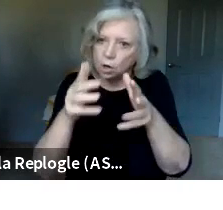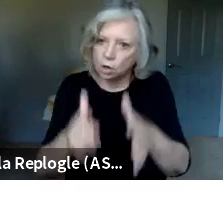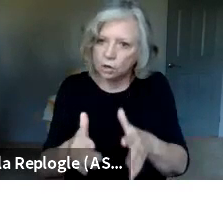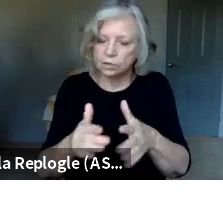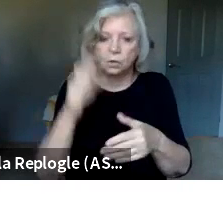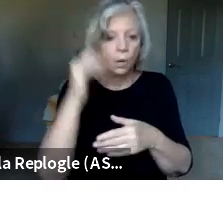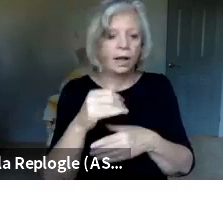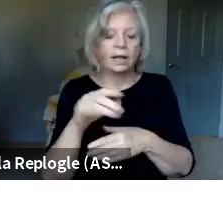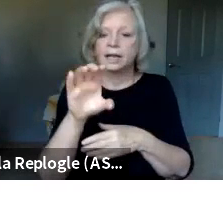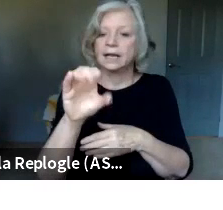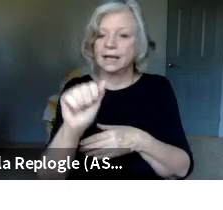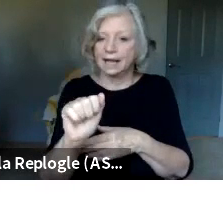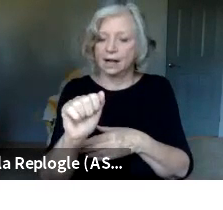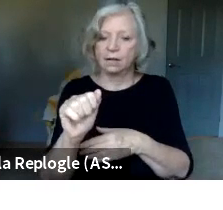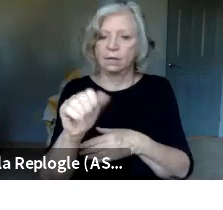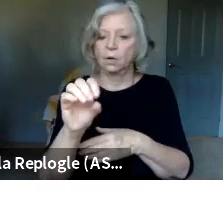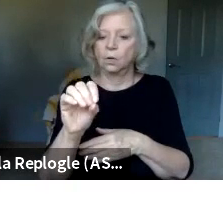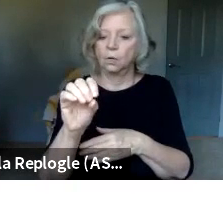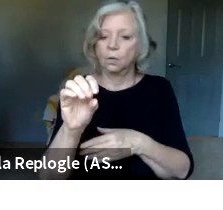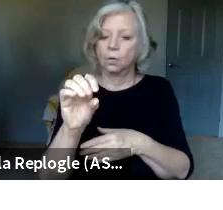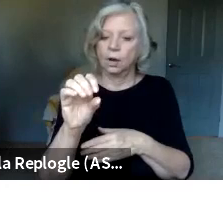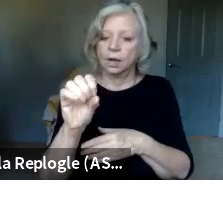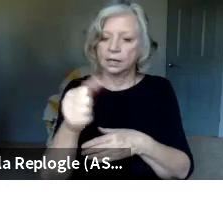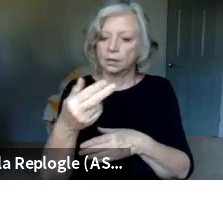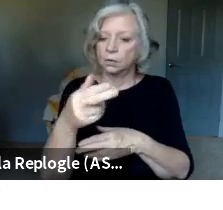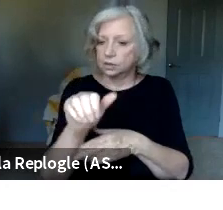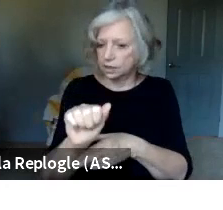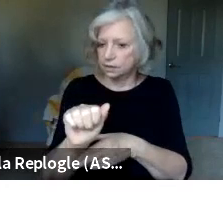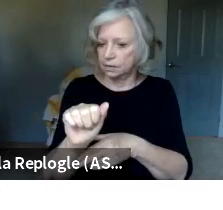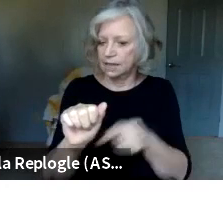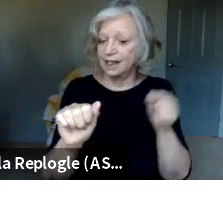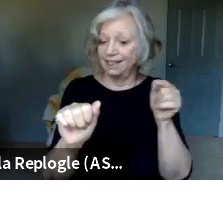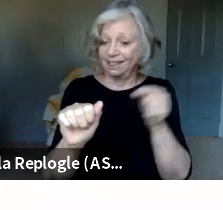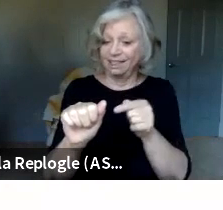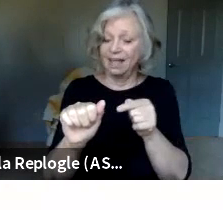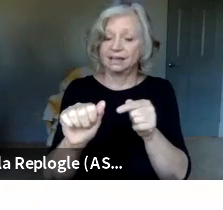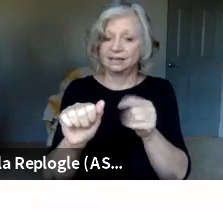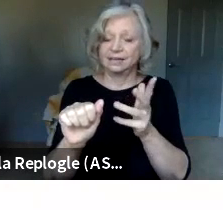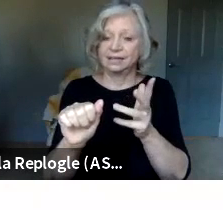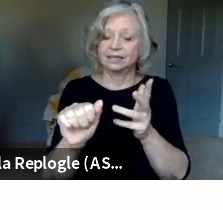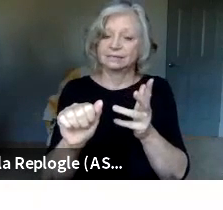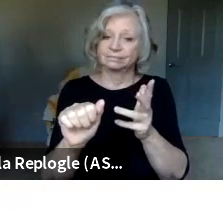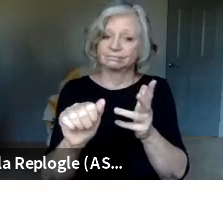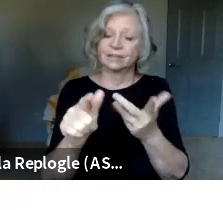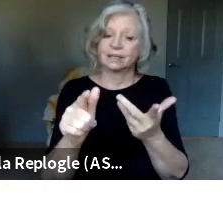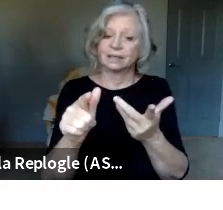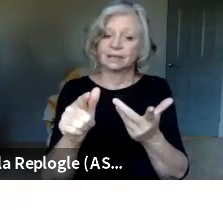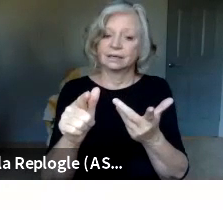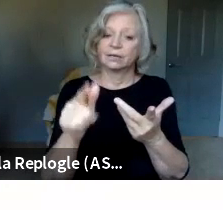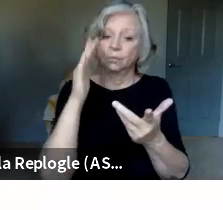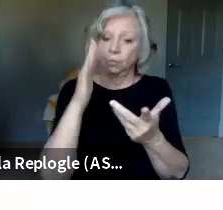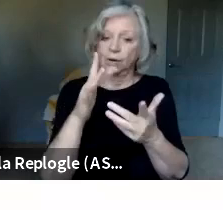OSHA restrictions that may be applied for the workers of